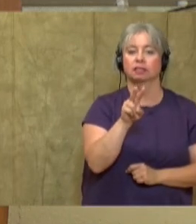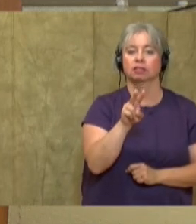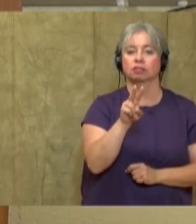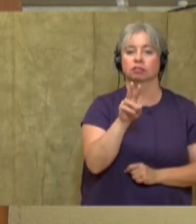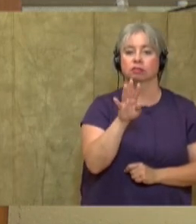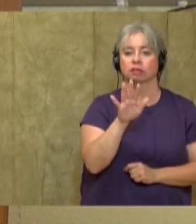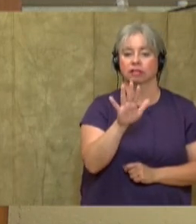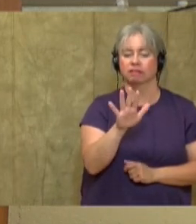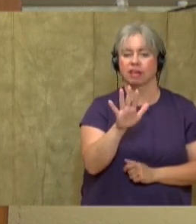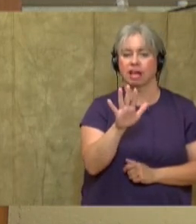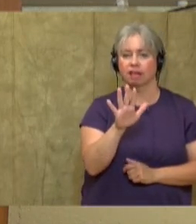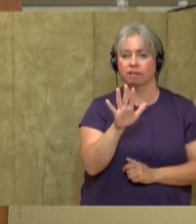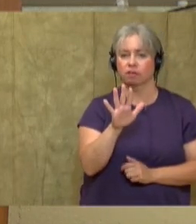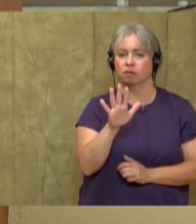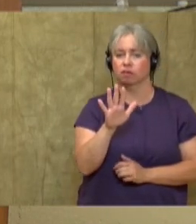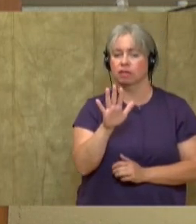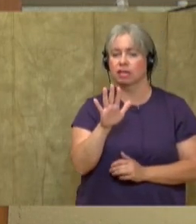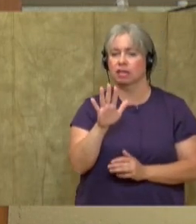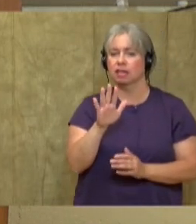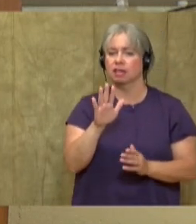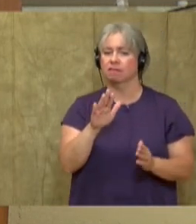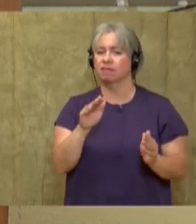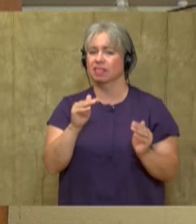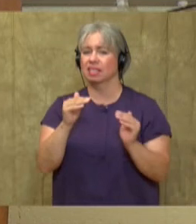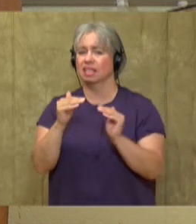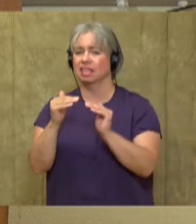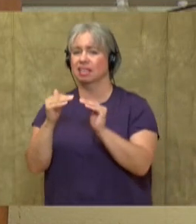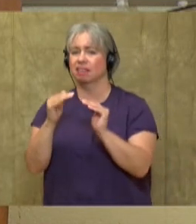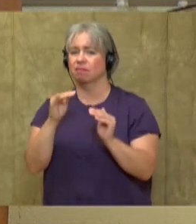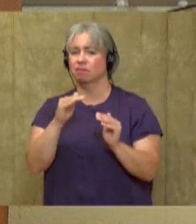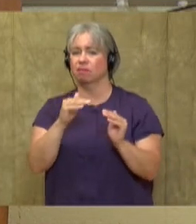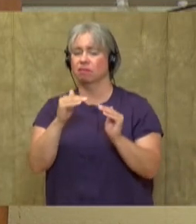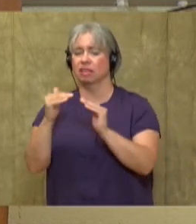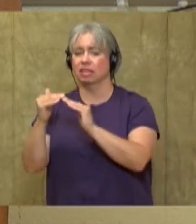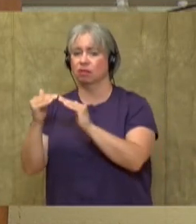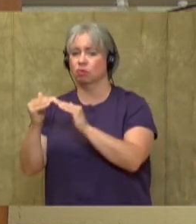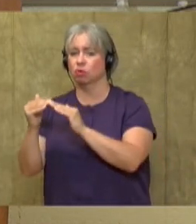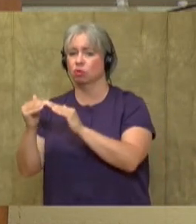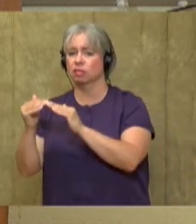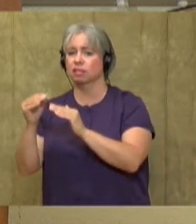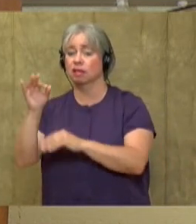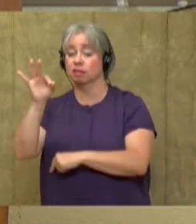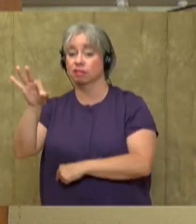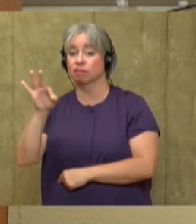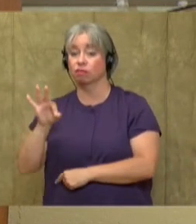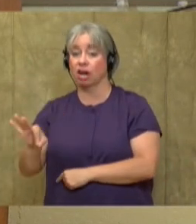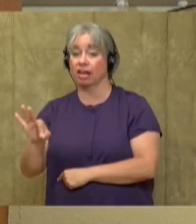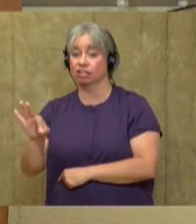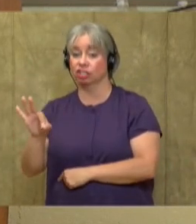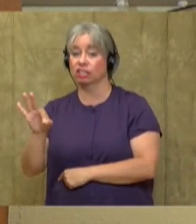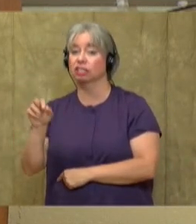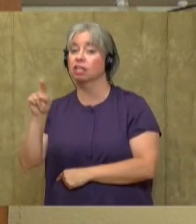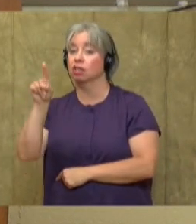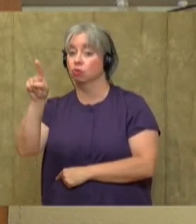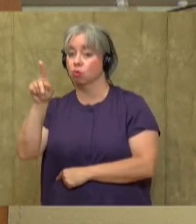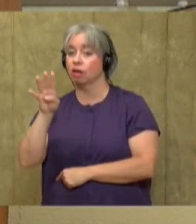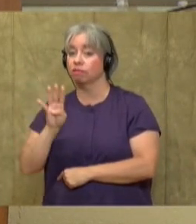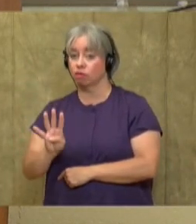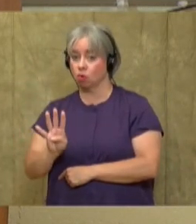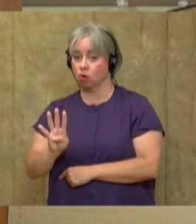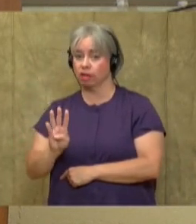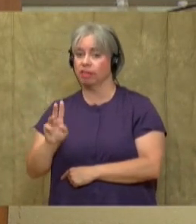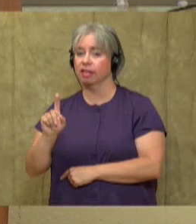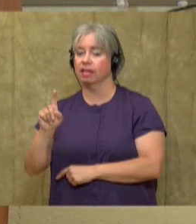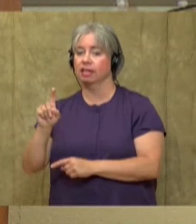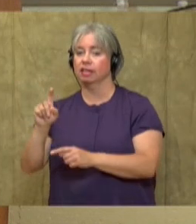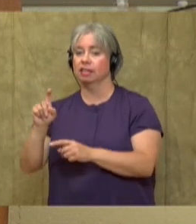write that as a fraction. What do we know 0.25 is as a fraction? That's right, 1/4, a quarter. So we have 1/4 here